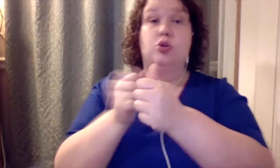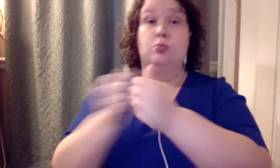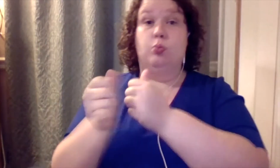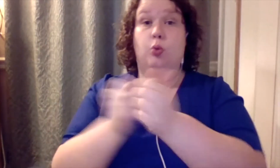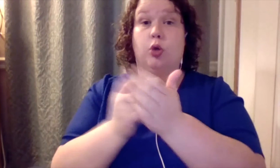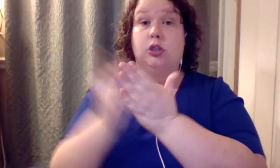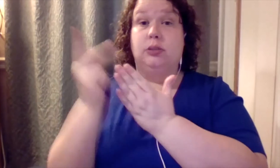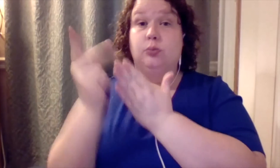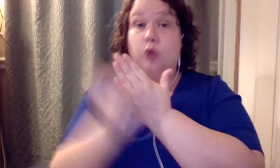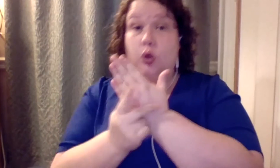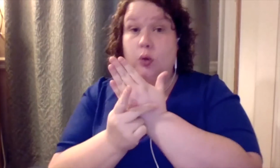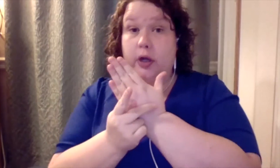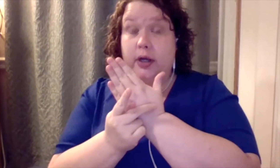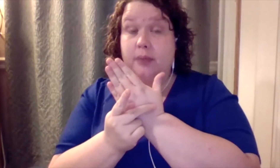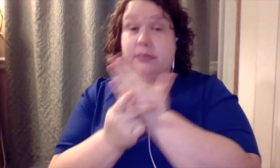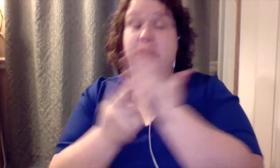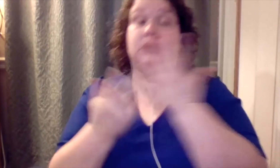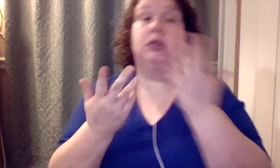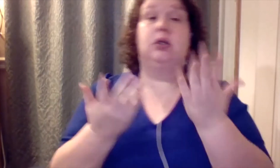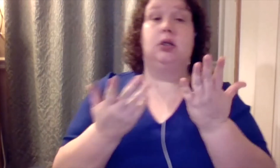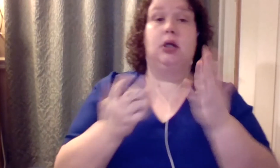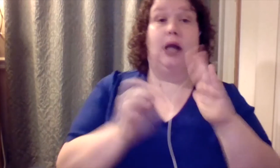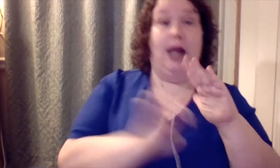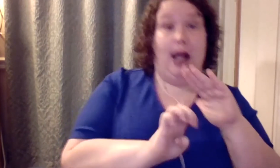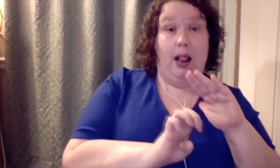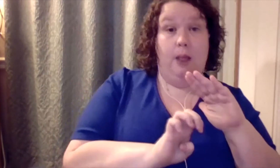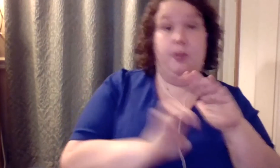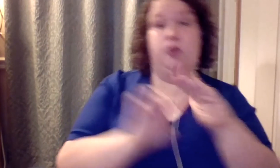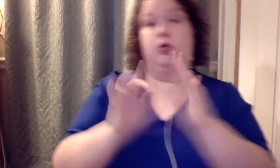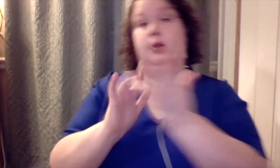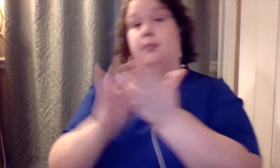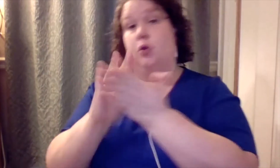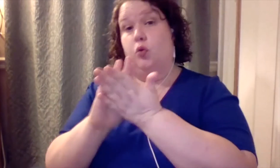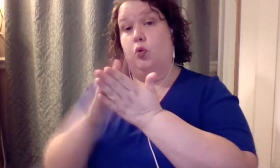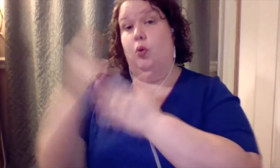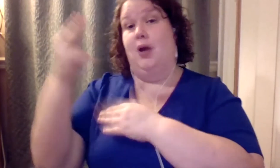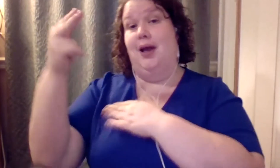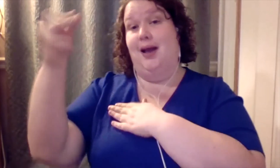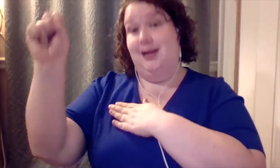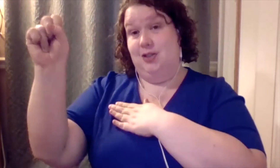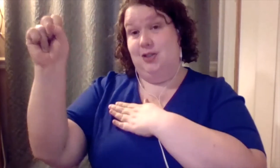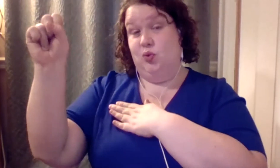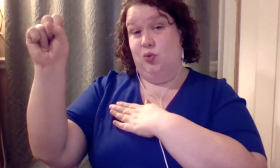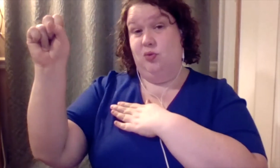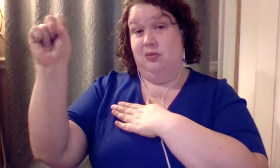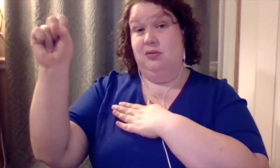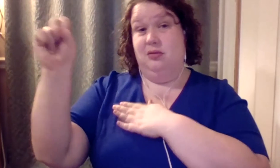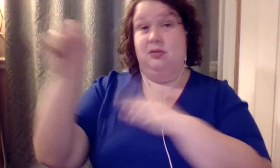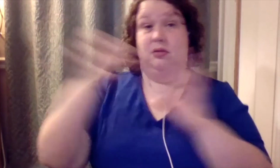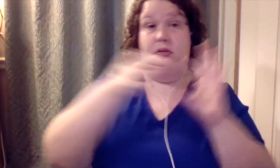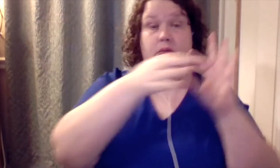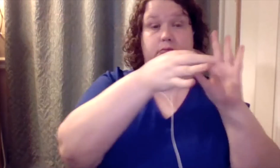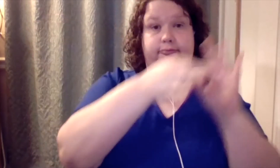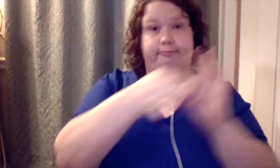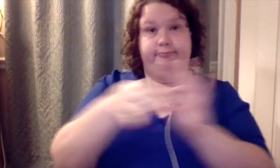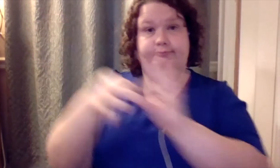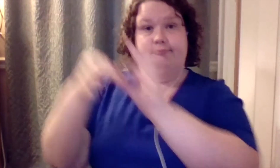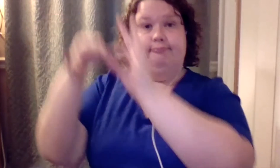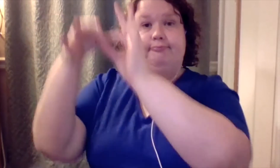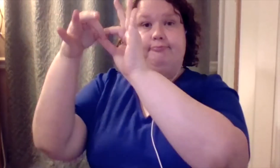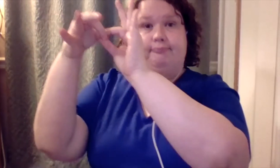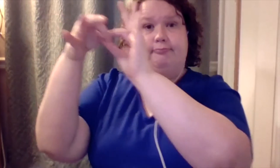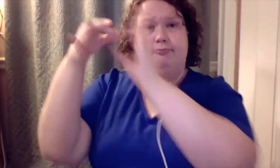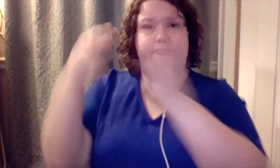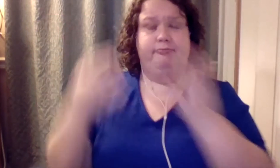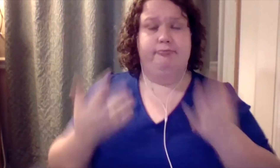continuity between them, elementary to middle to high school, the fact that those are threads in the